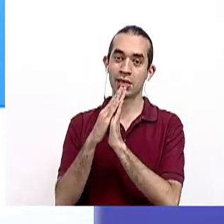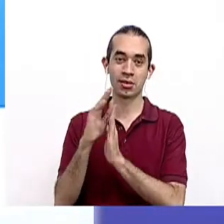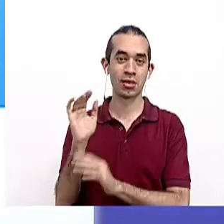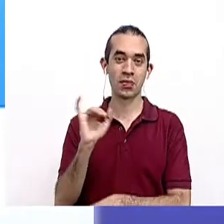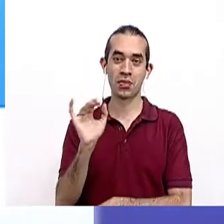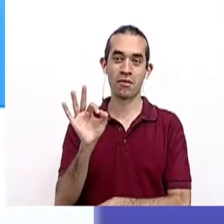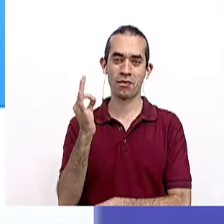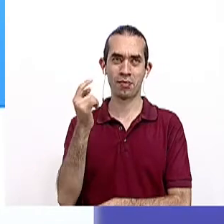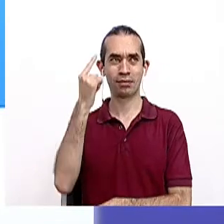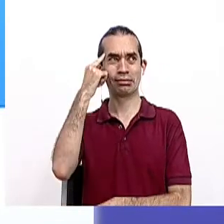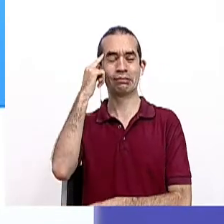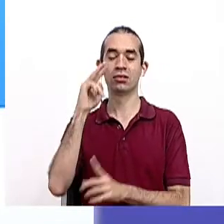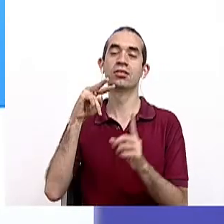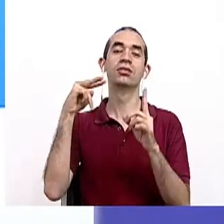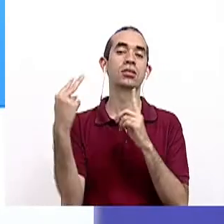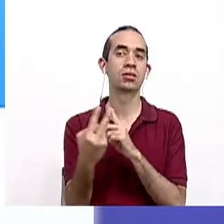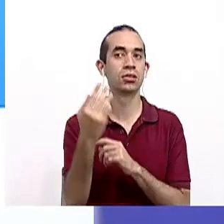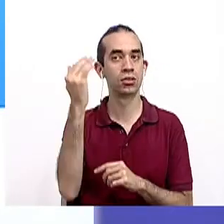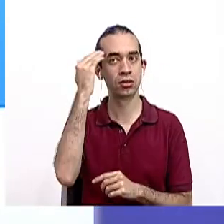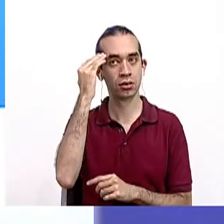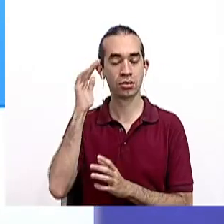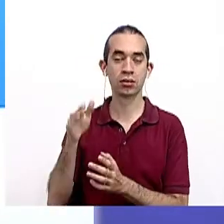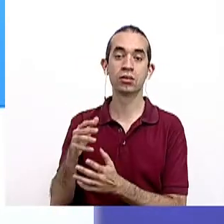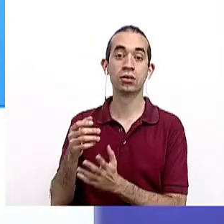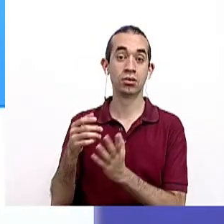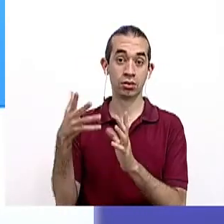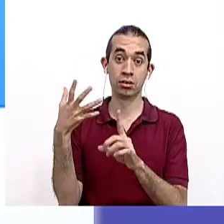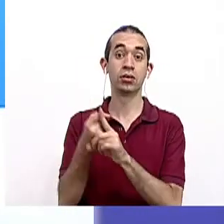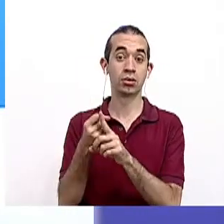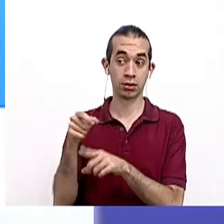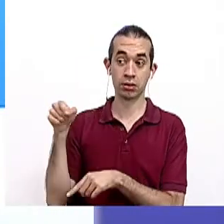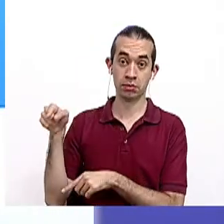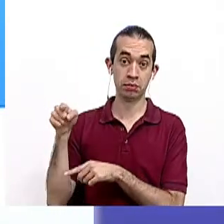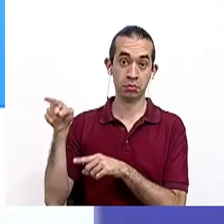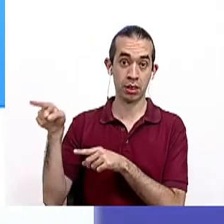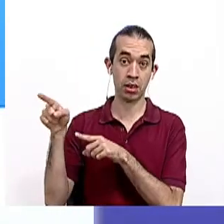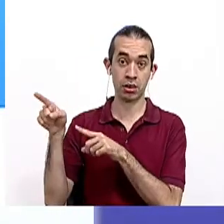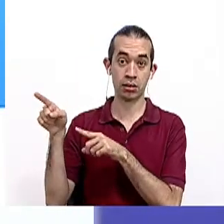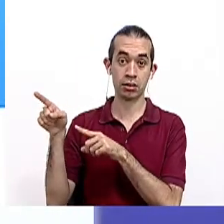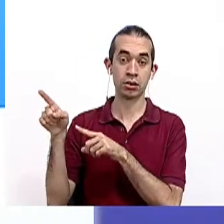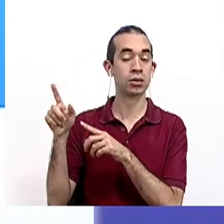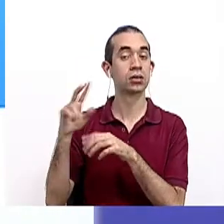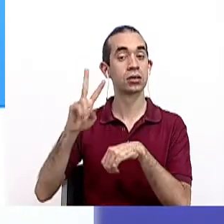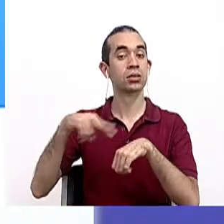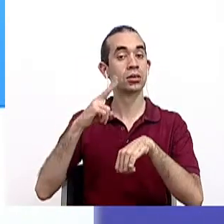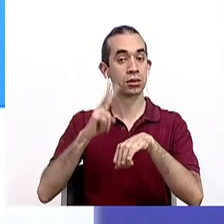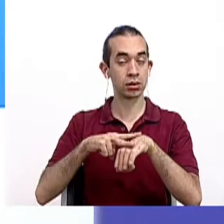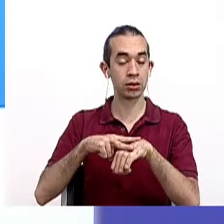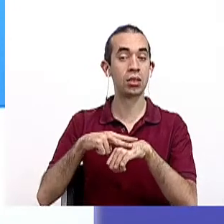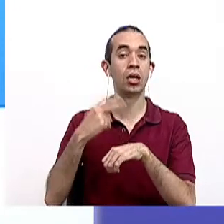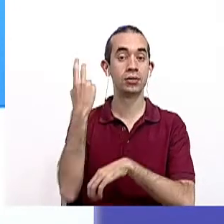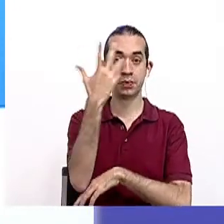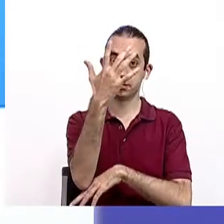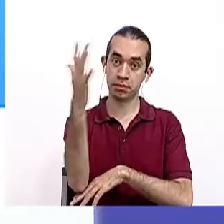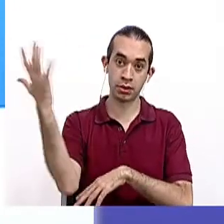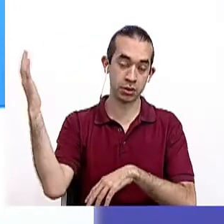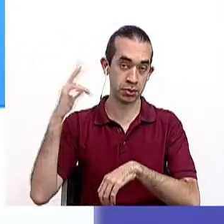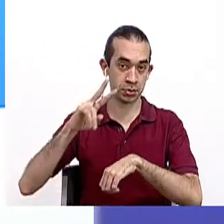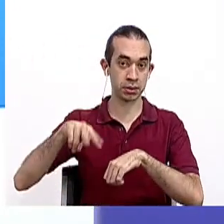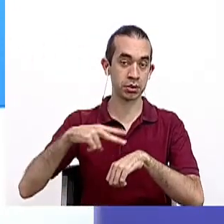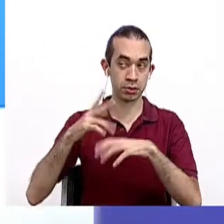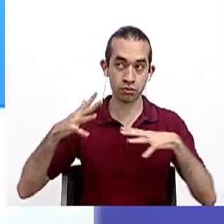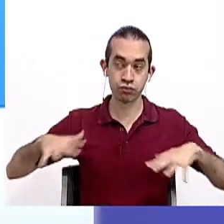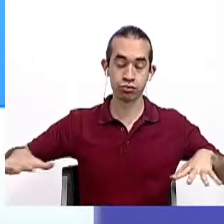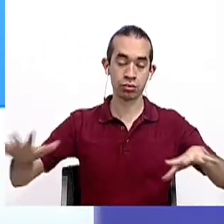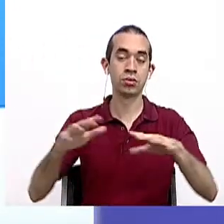did before, because I know this has an impact on nature and the environment, okay? Now, we're going to check